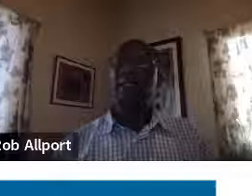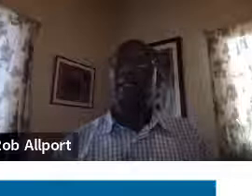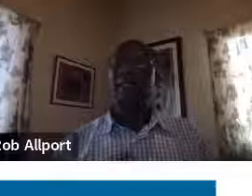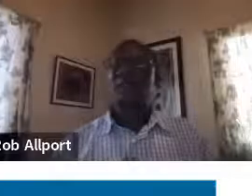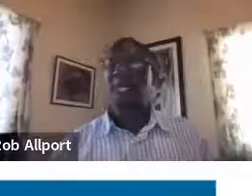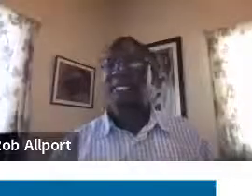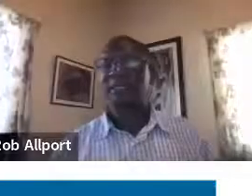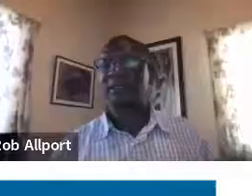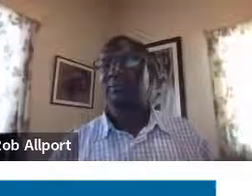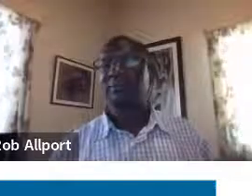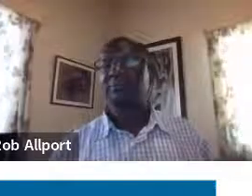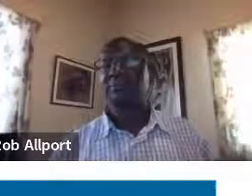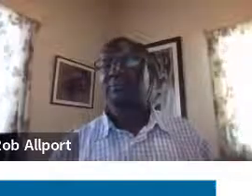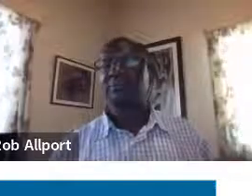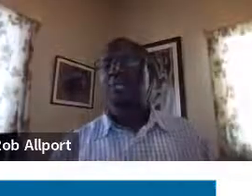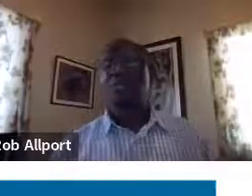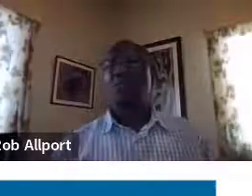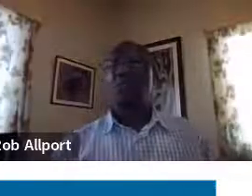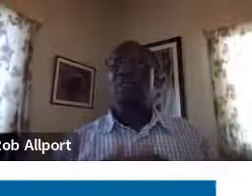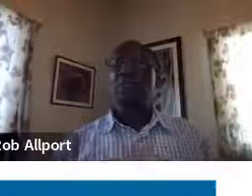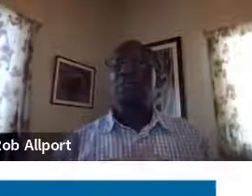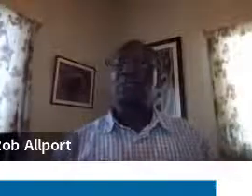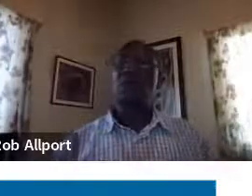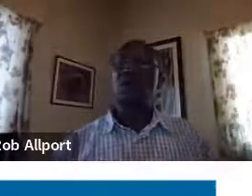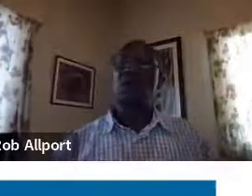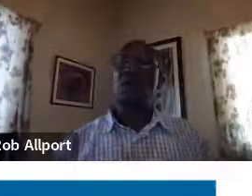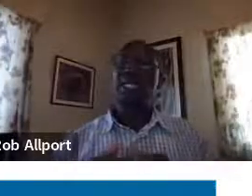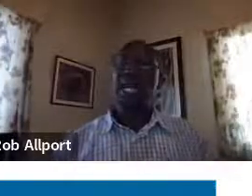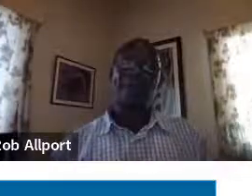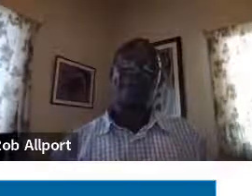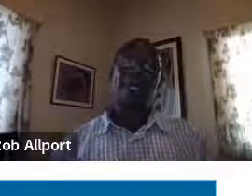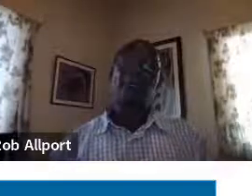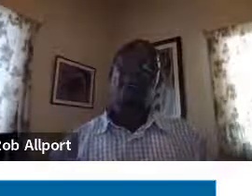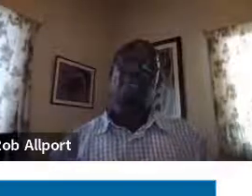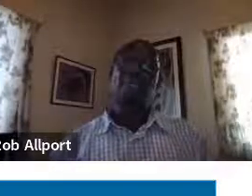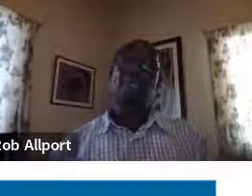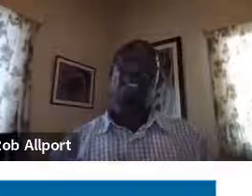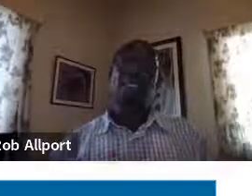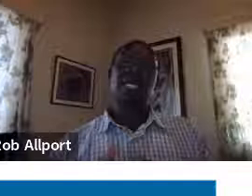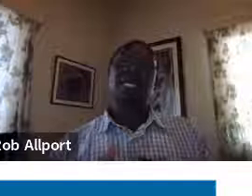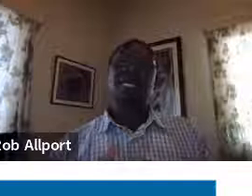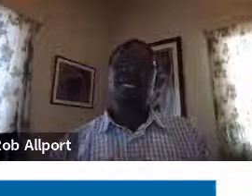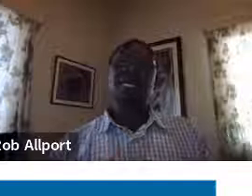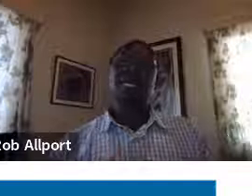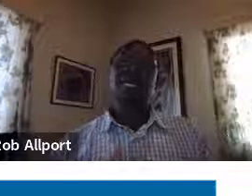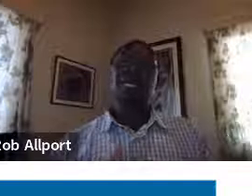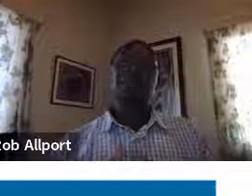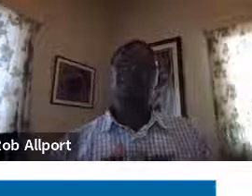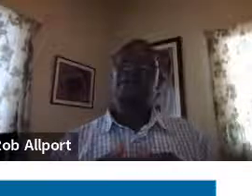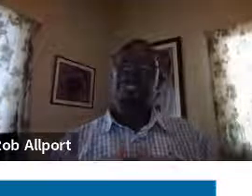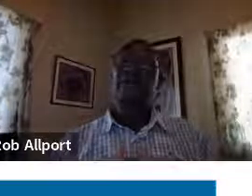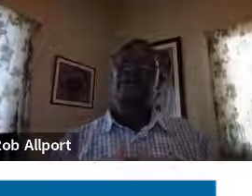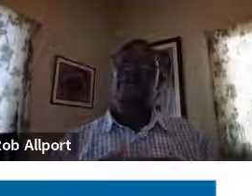running not maize. When we developed for DAPA, we did